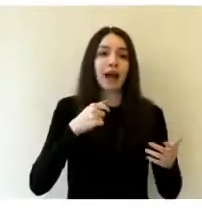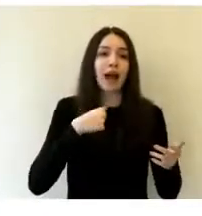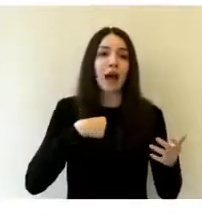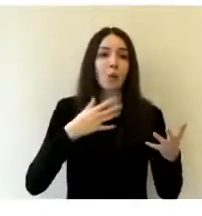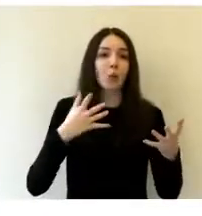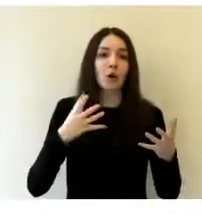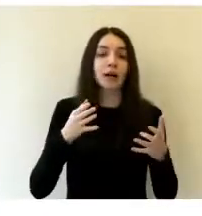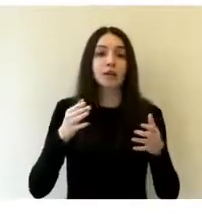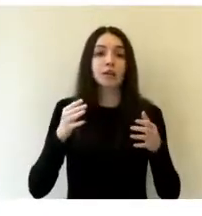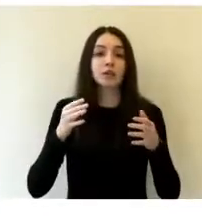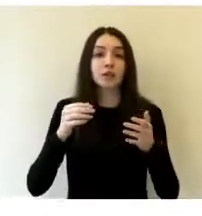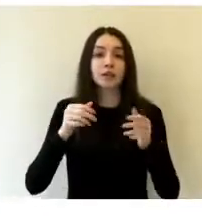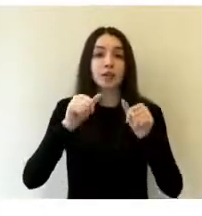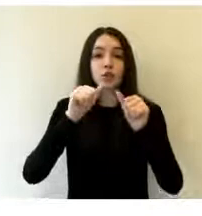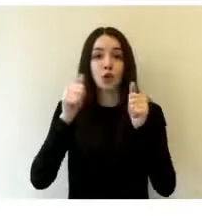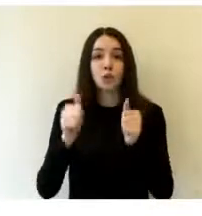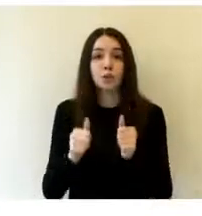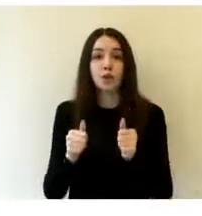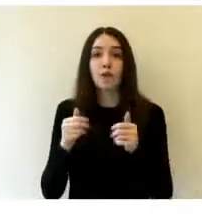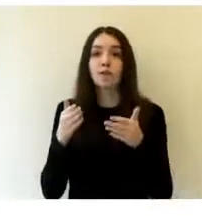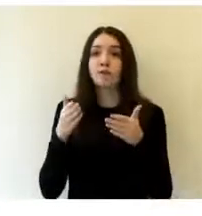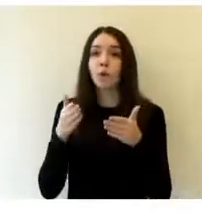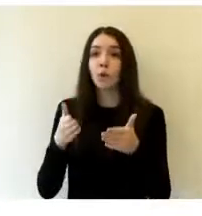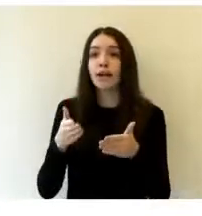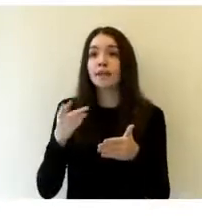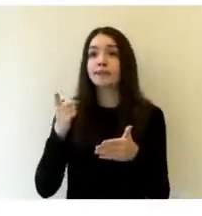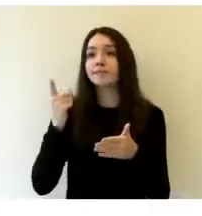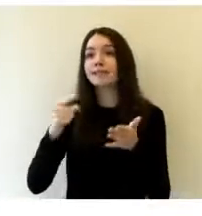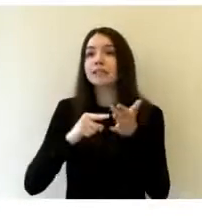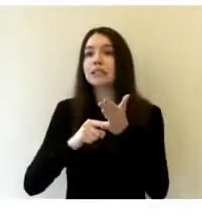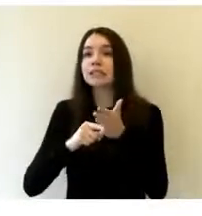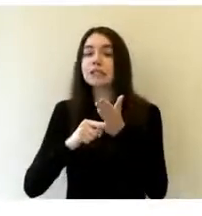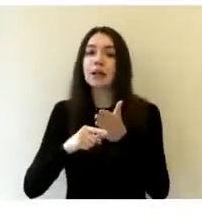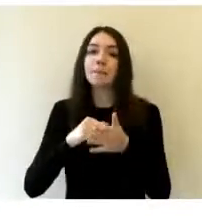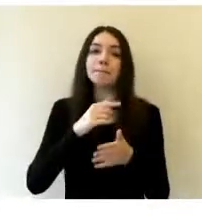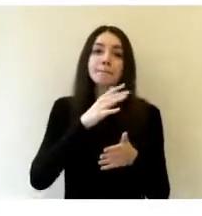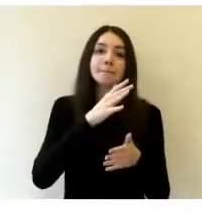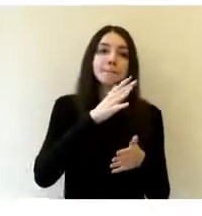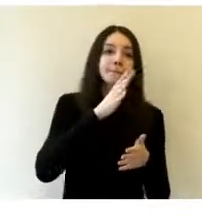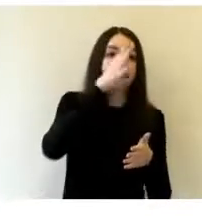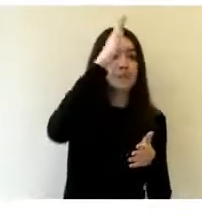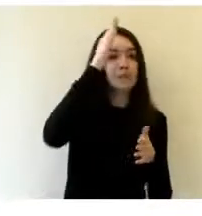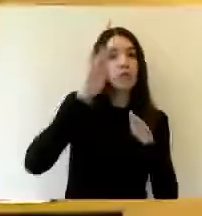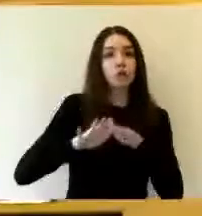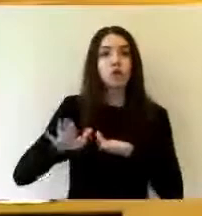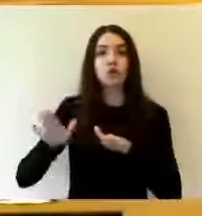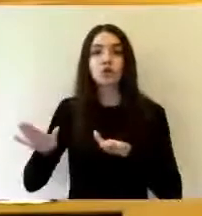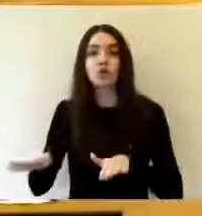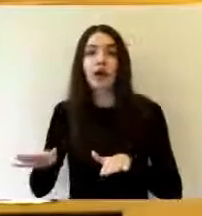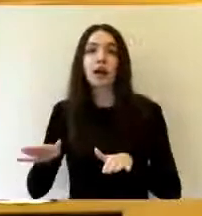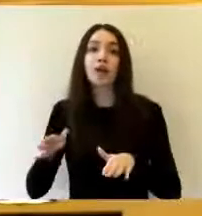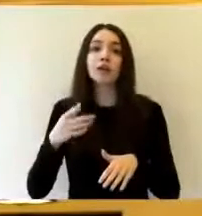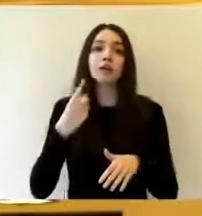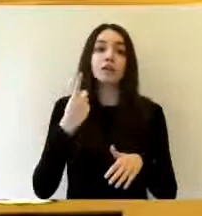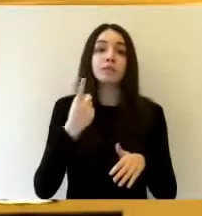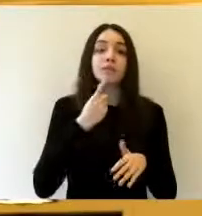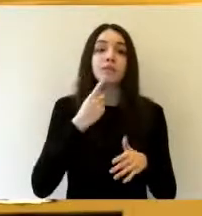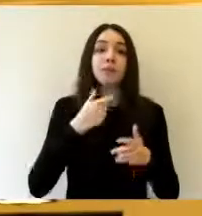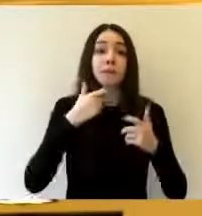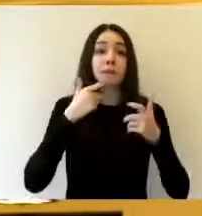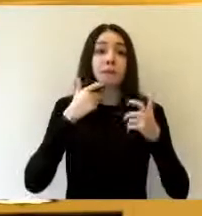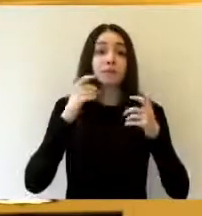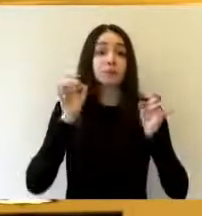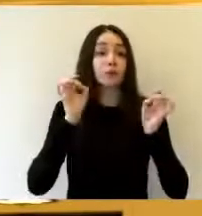again, the space between, in this case, a parent and a child, in a series of things I kind of think of as atrocity memorials, where this is speaking specifically to